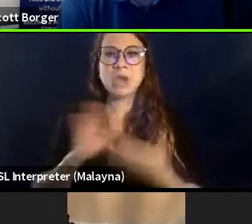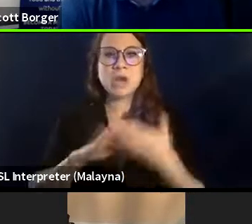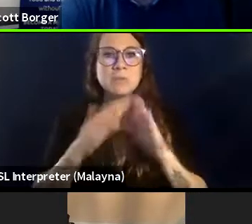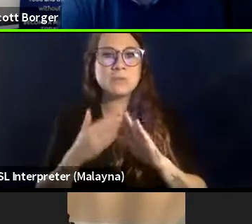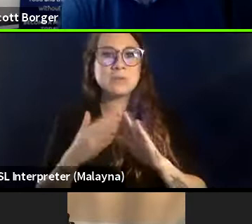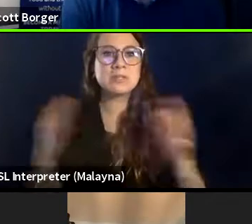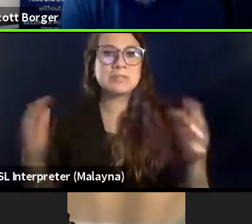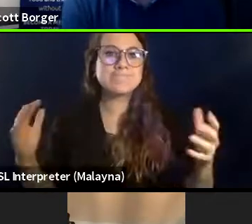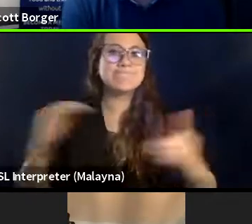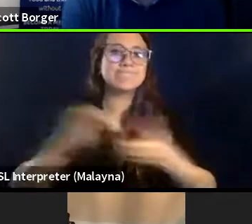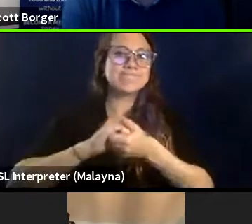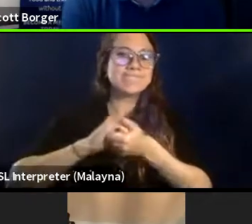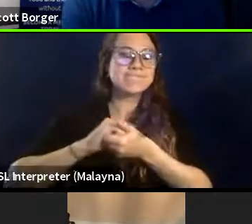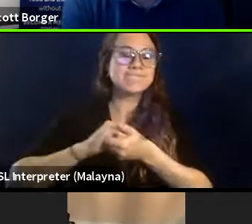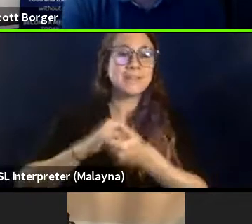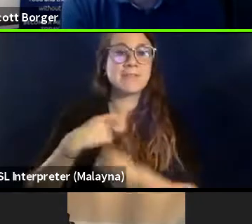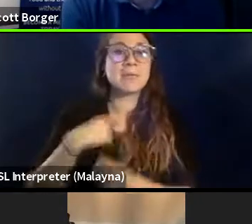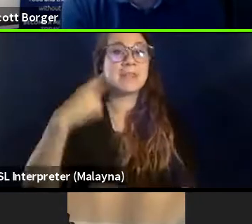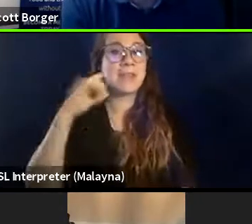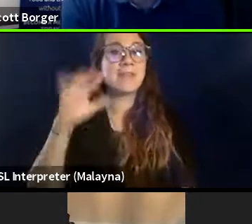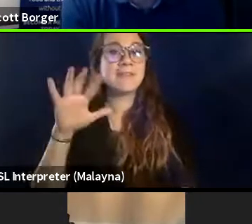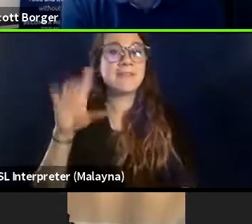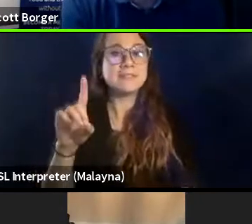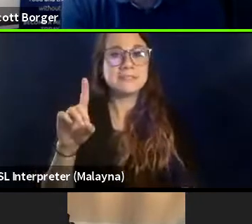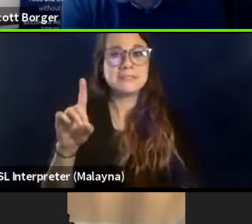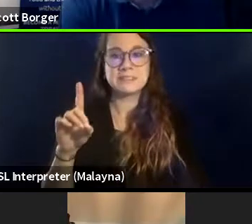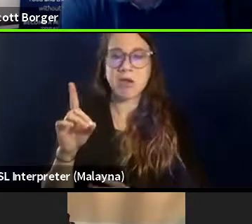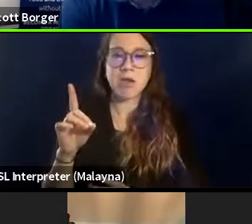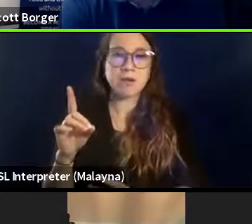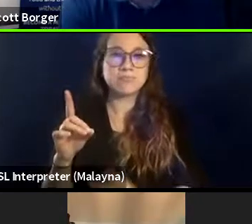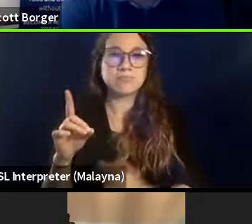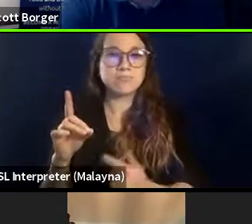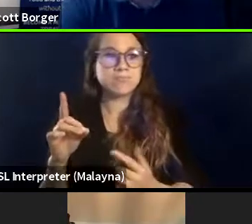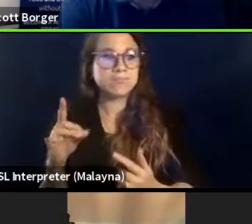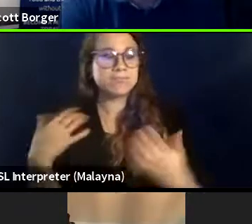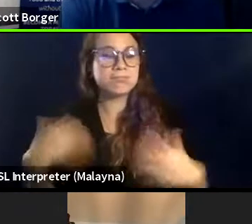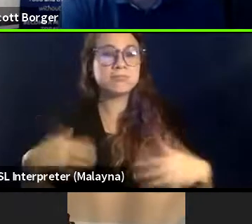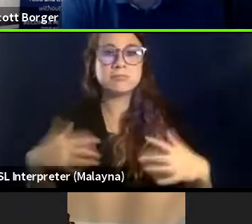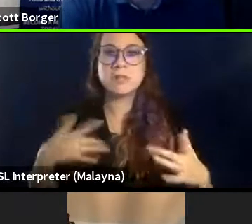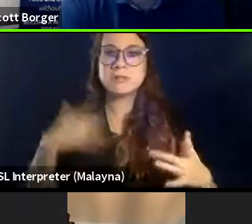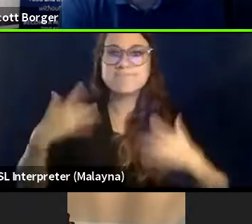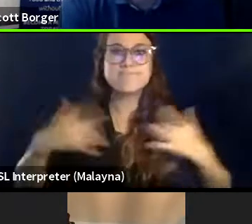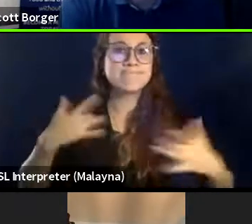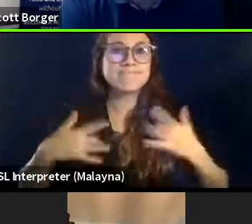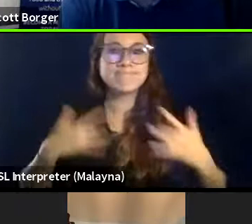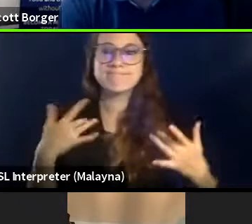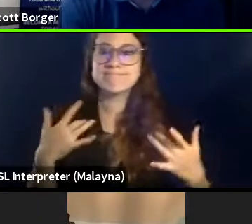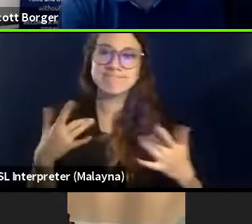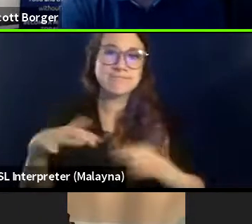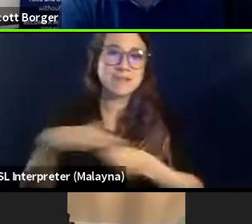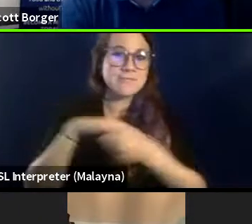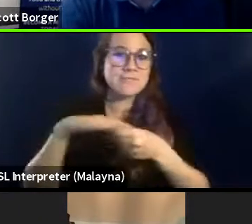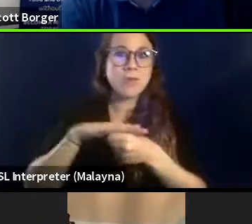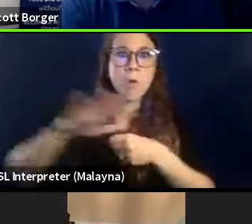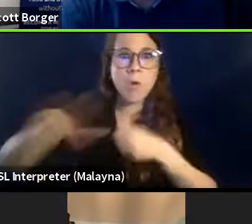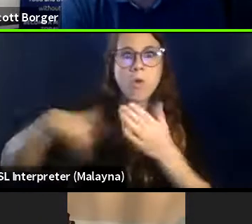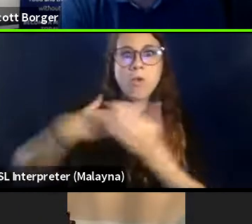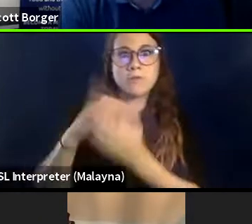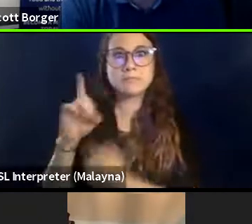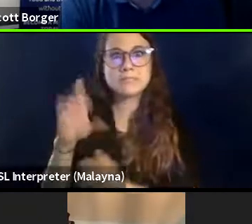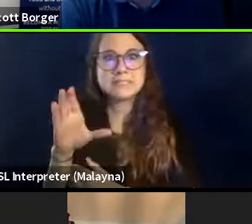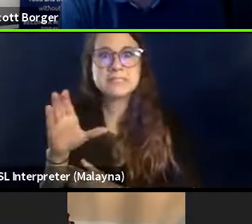that 5D is one of our most vibrant communities across the district, across